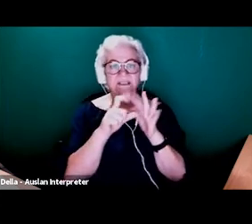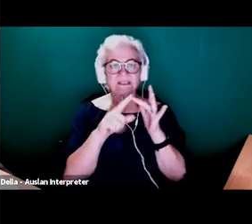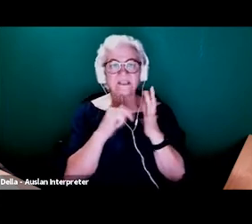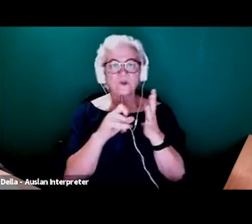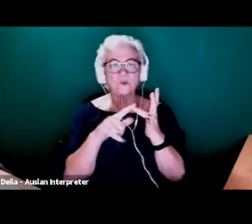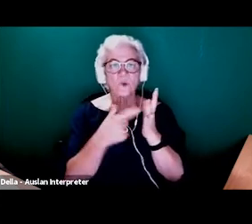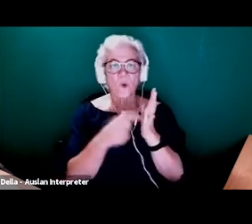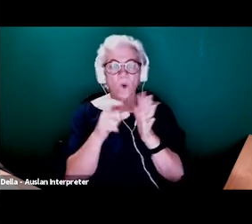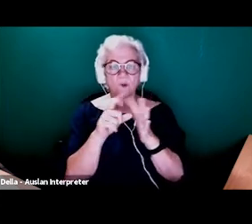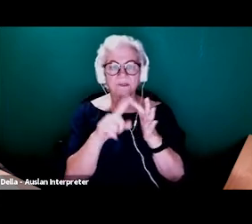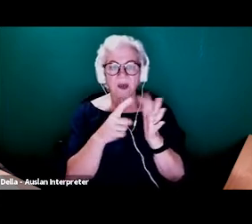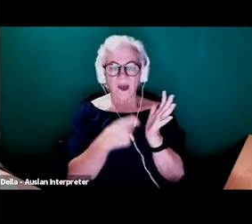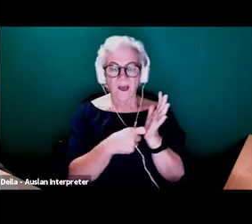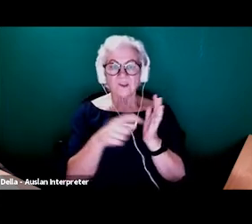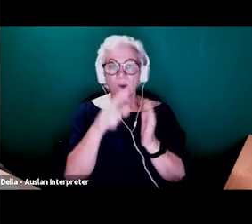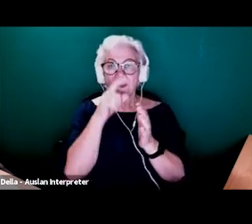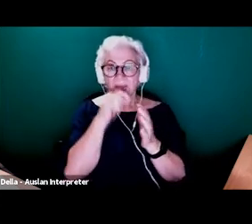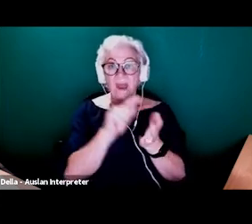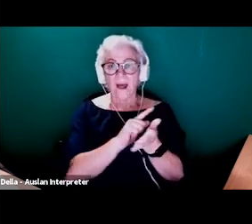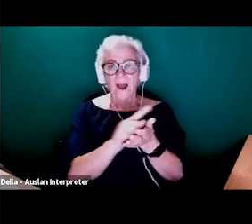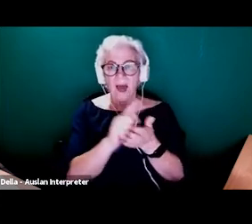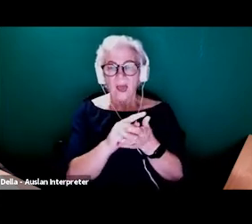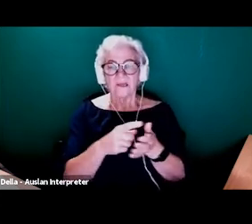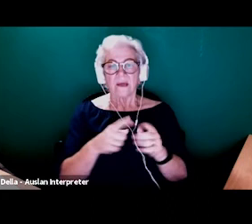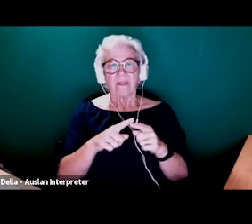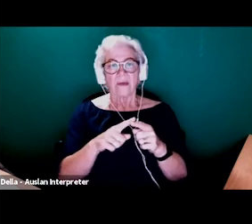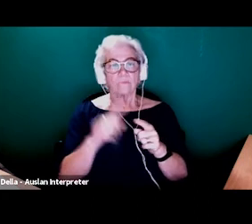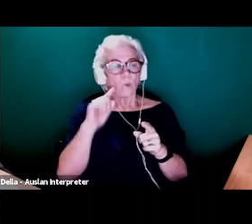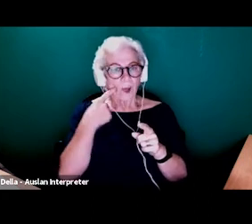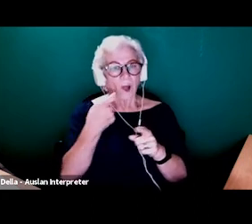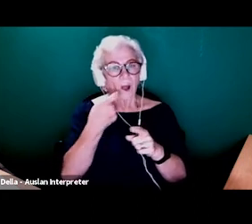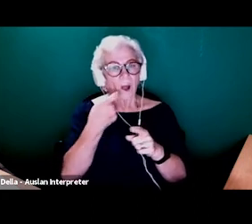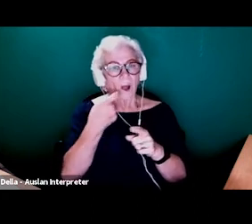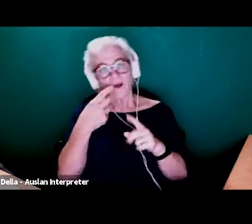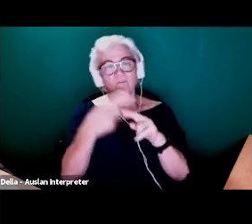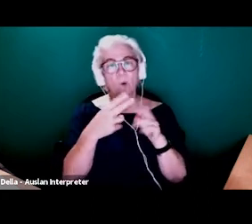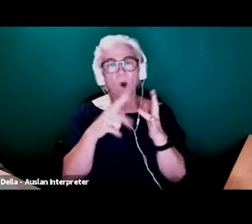later developing an opioid use disorder from longer-term opioid use.